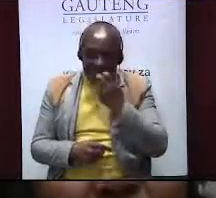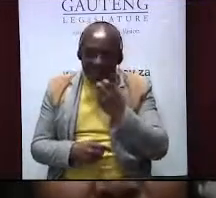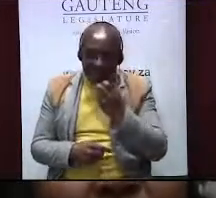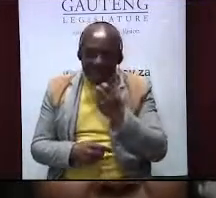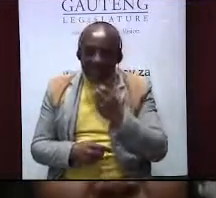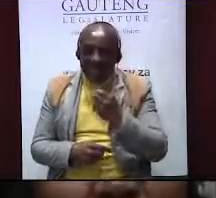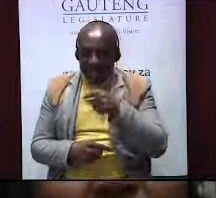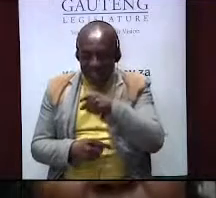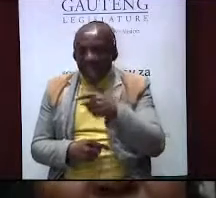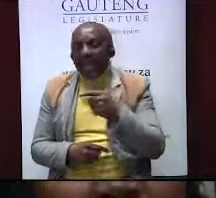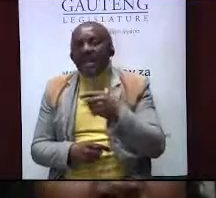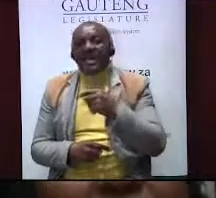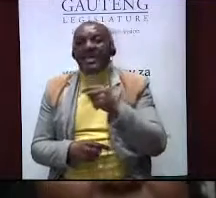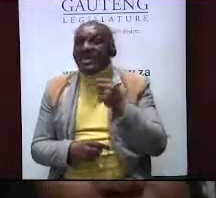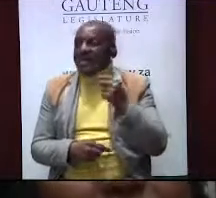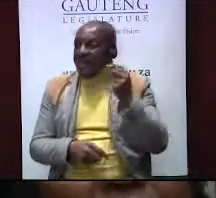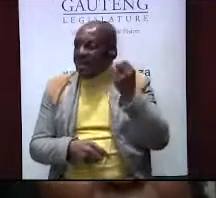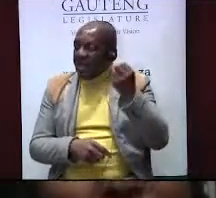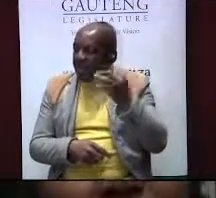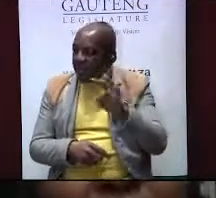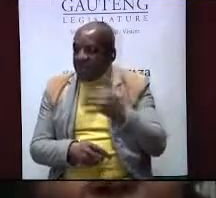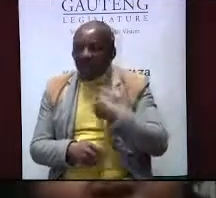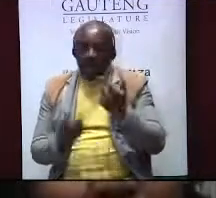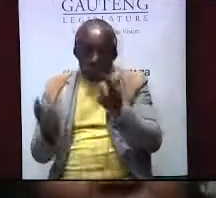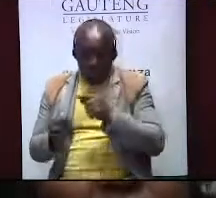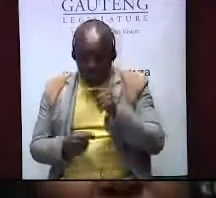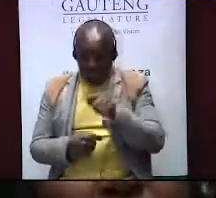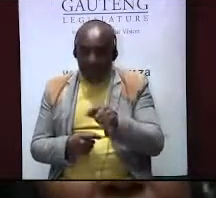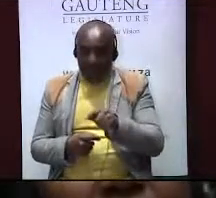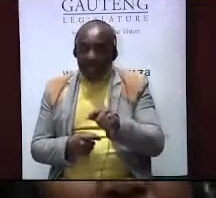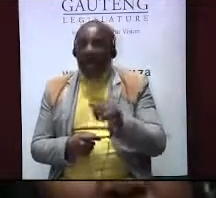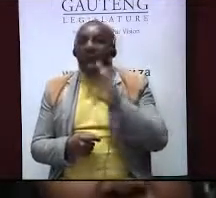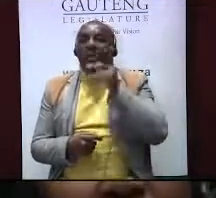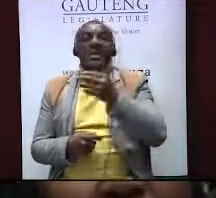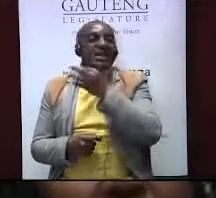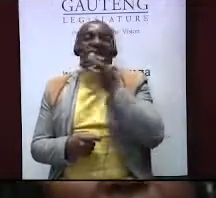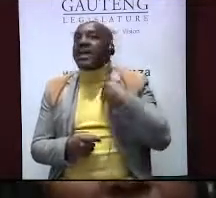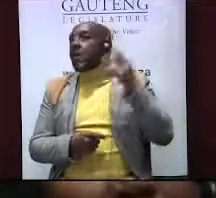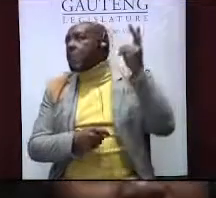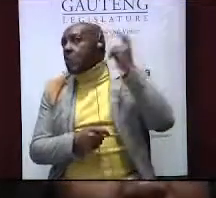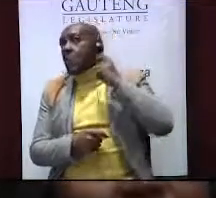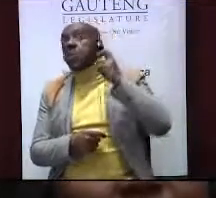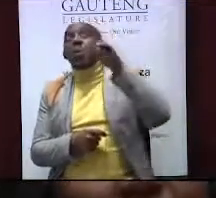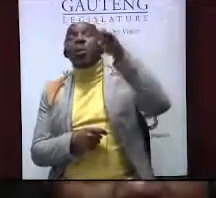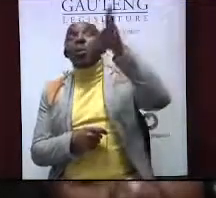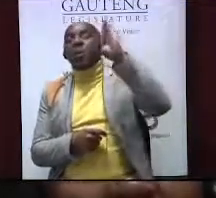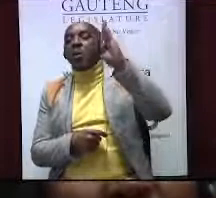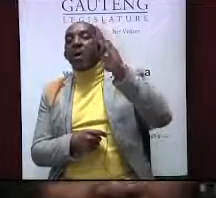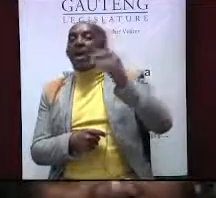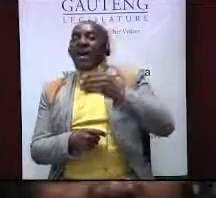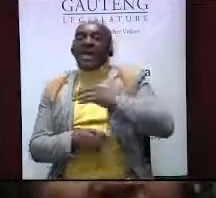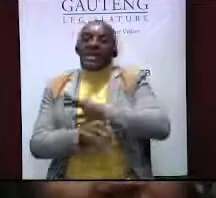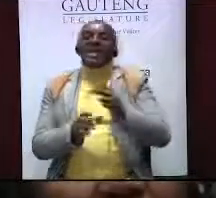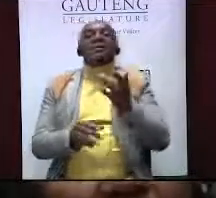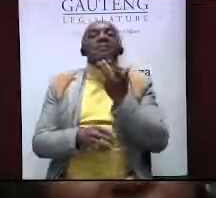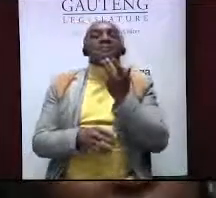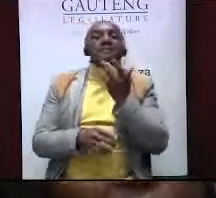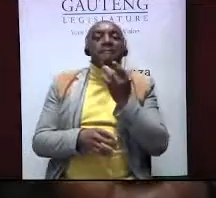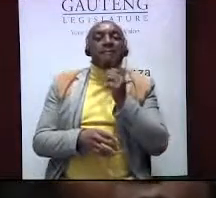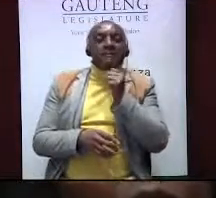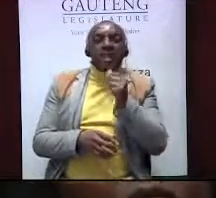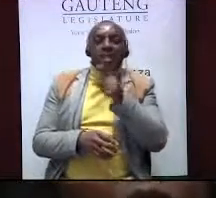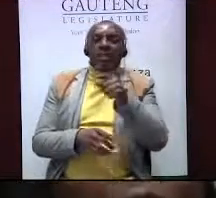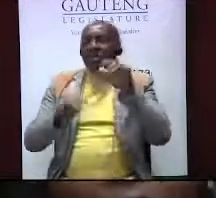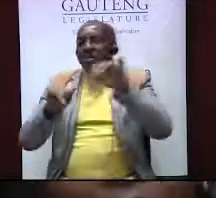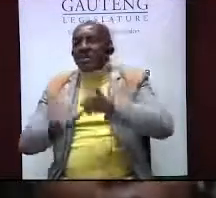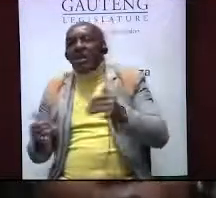yiyo le funekayo. If we do that, it I will hear from heaven. Akana ndaba noma uhlalaphi,